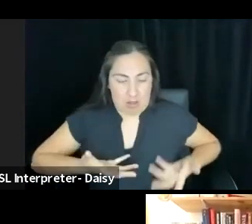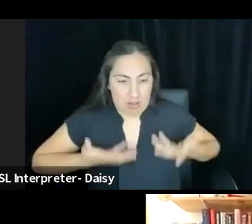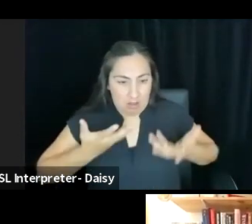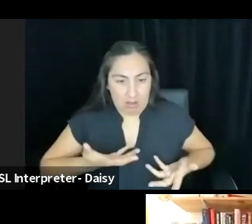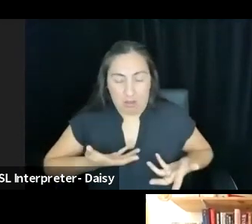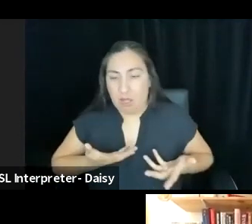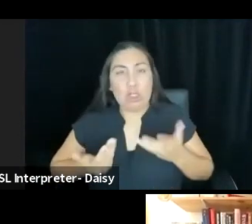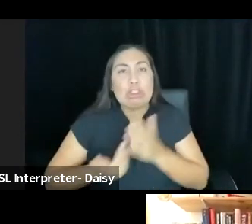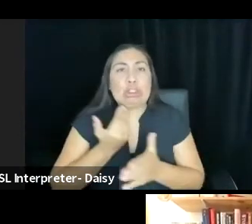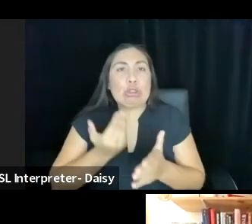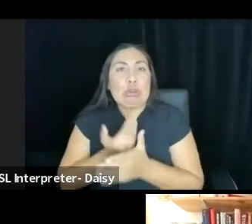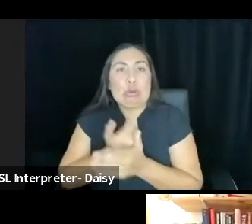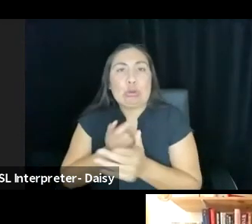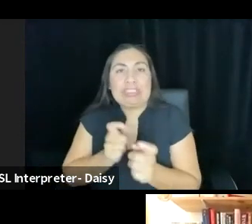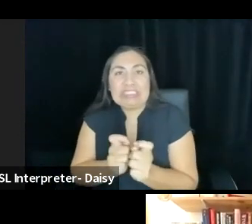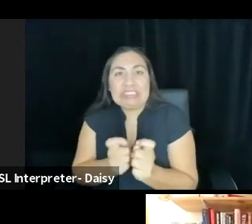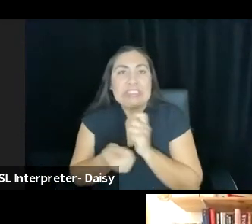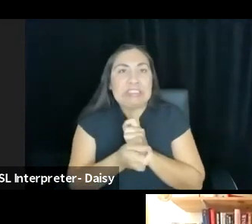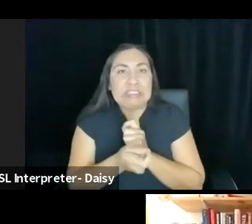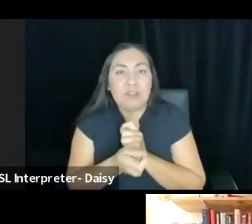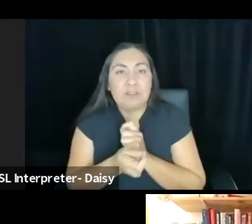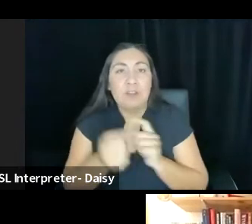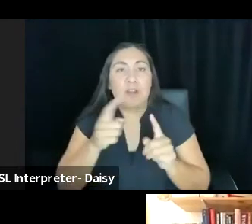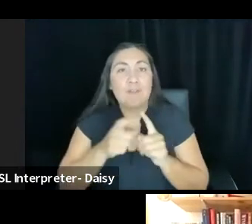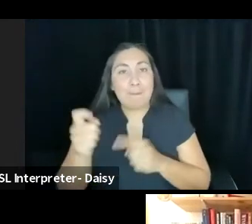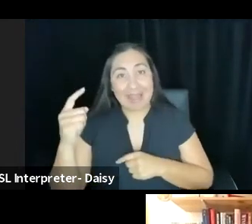for me from headspace to heart space.